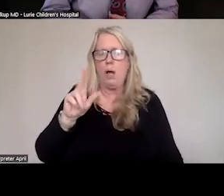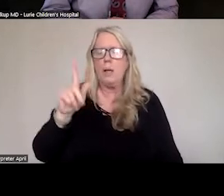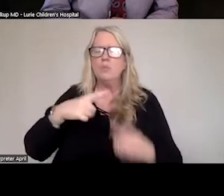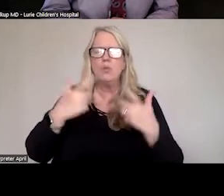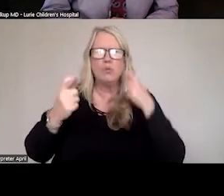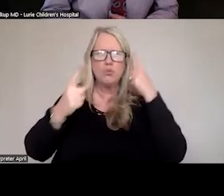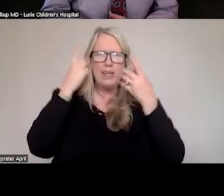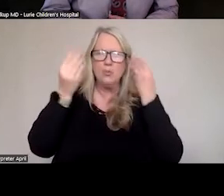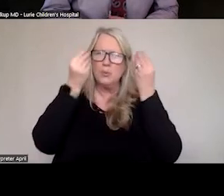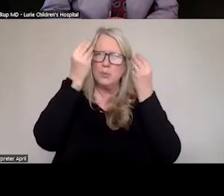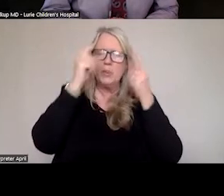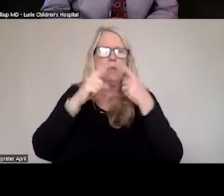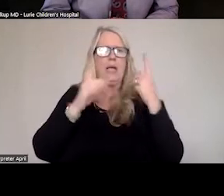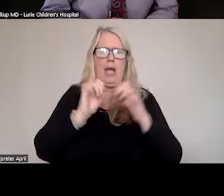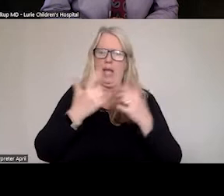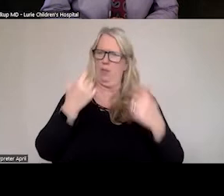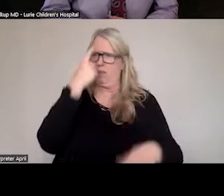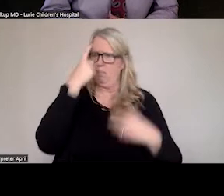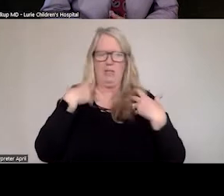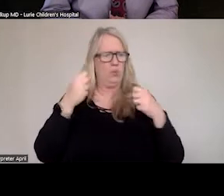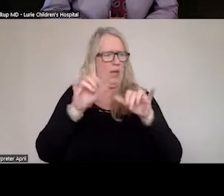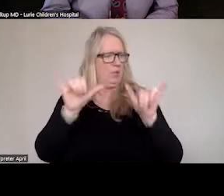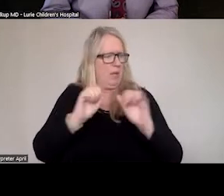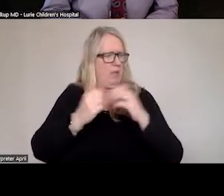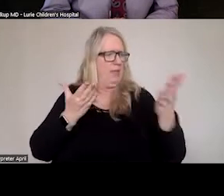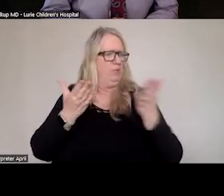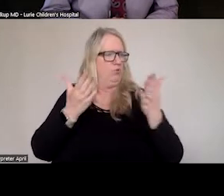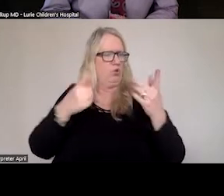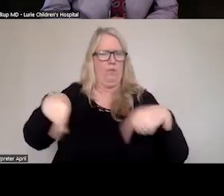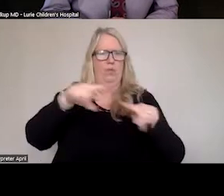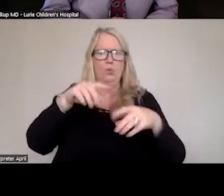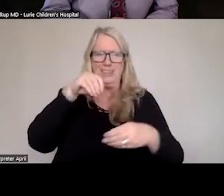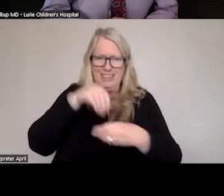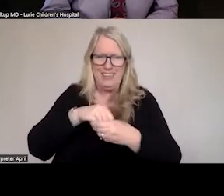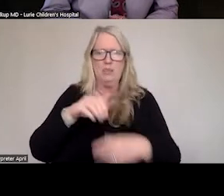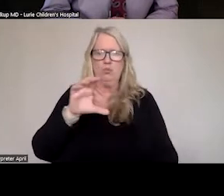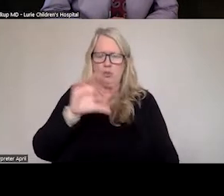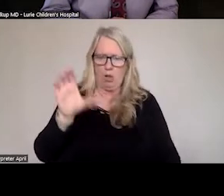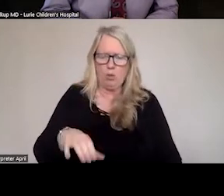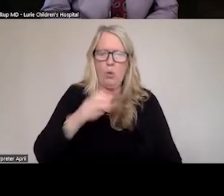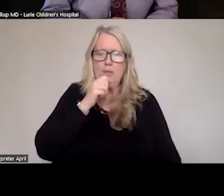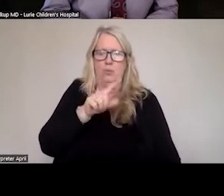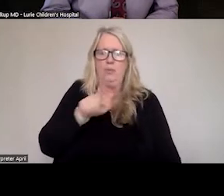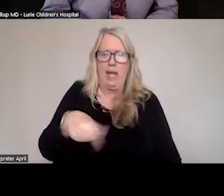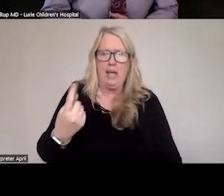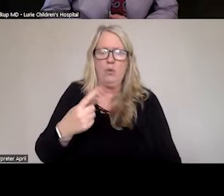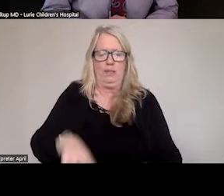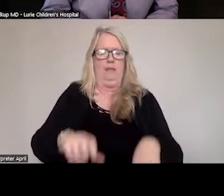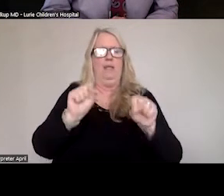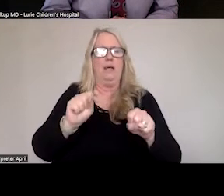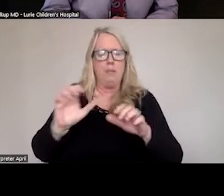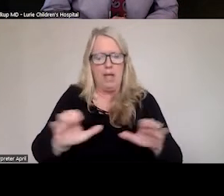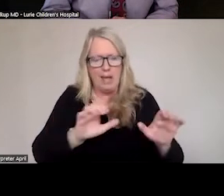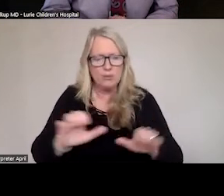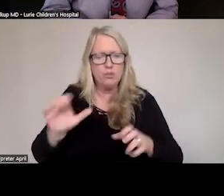mental health system and how it's serving young people in Chicago. And that piece around not only taking action, but then working towards